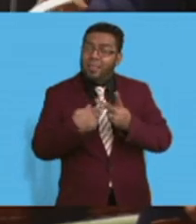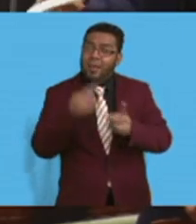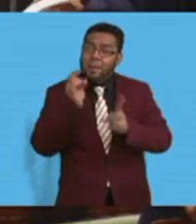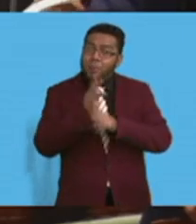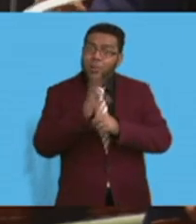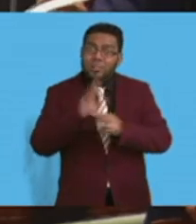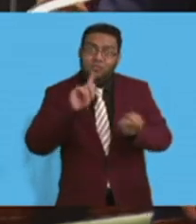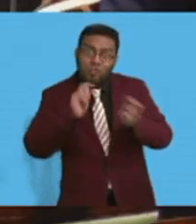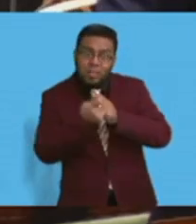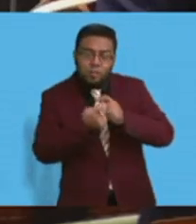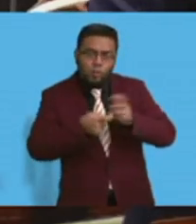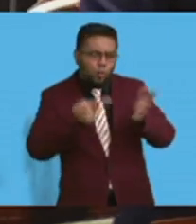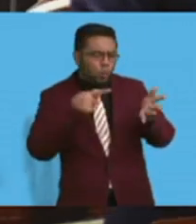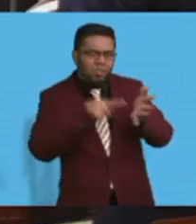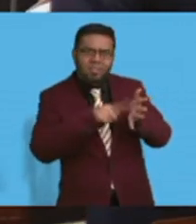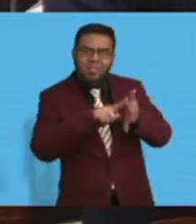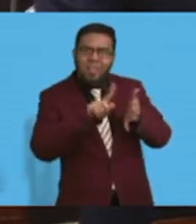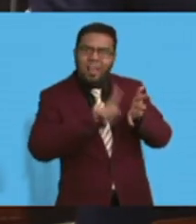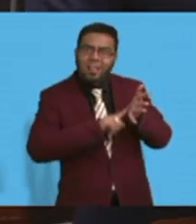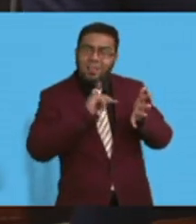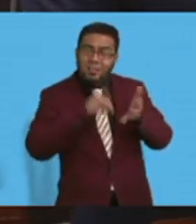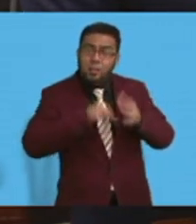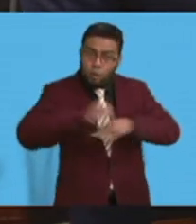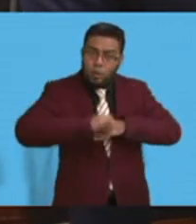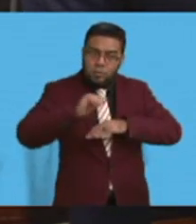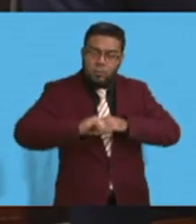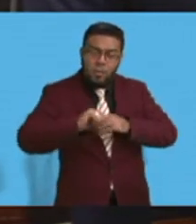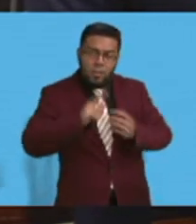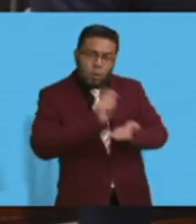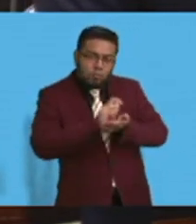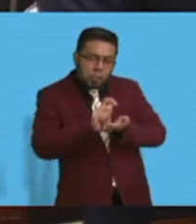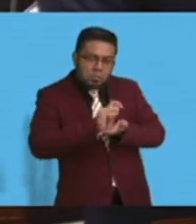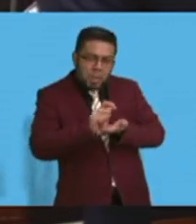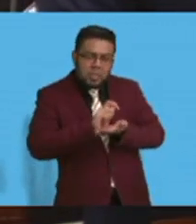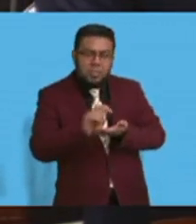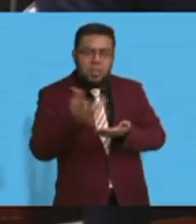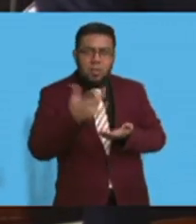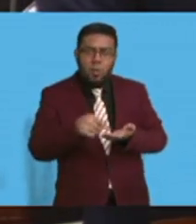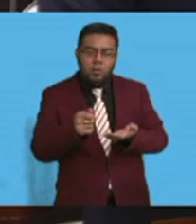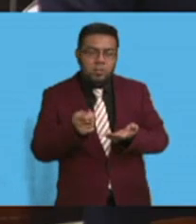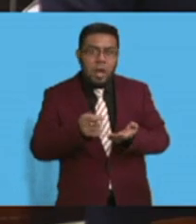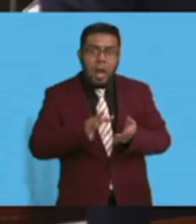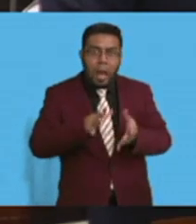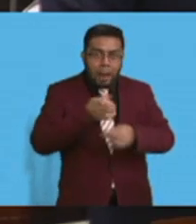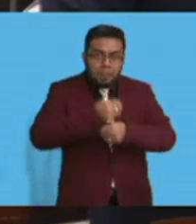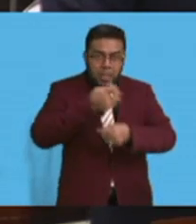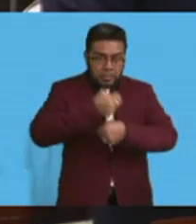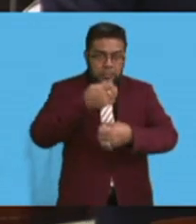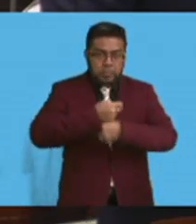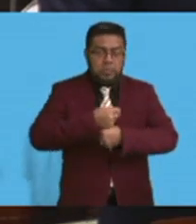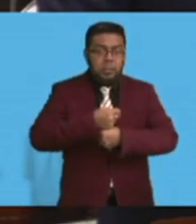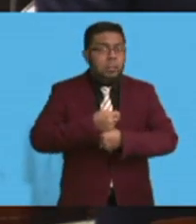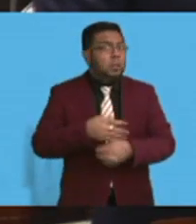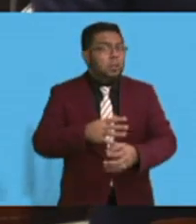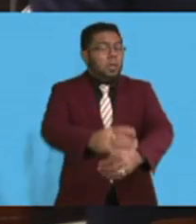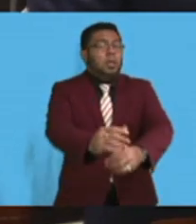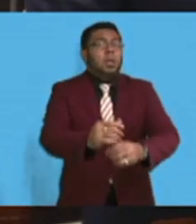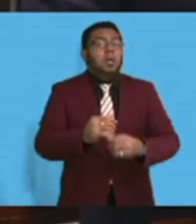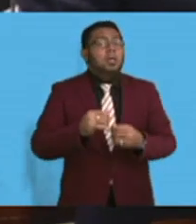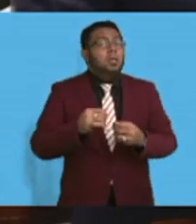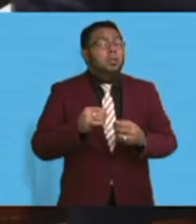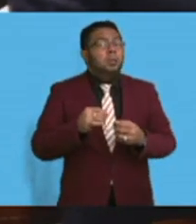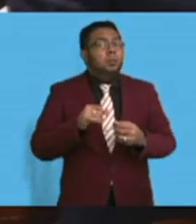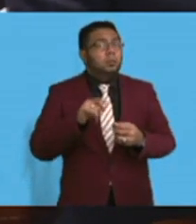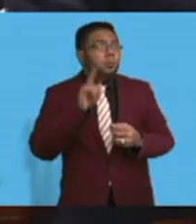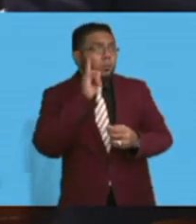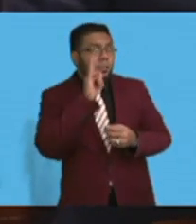Speaker. Because our students deserve transparency and regular updates in the repayment of their loans, especially now that we have such an attractive repayment incentive